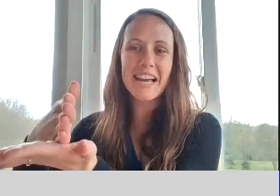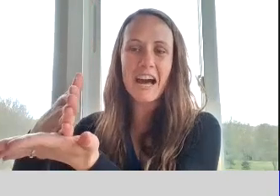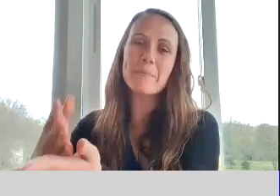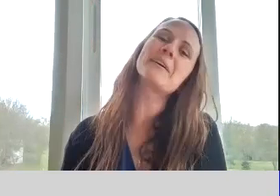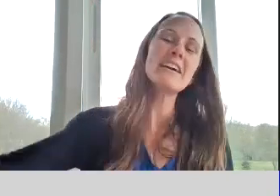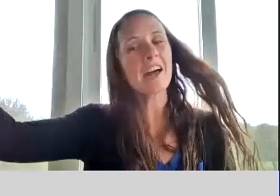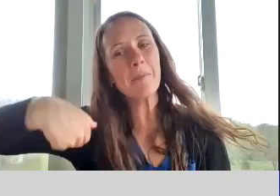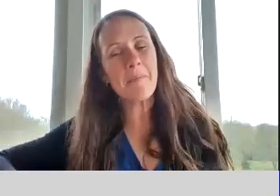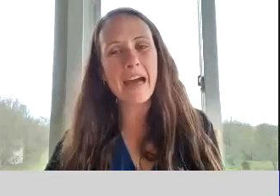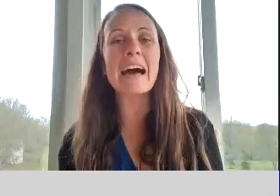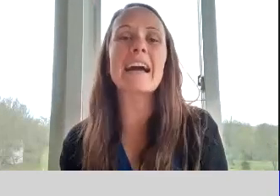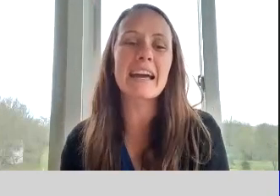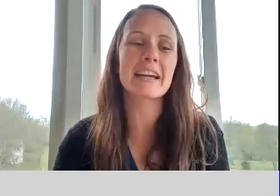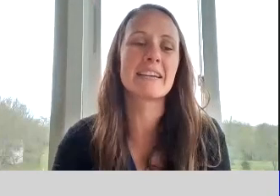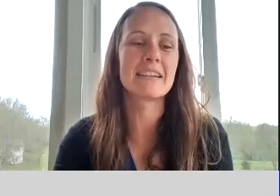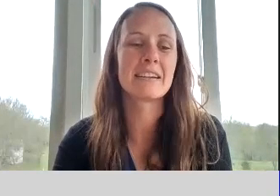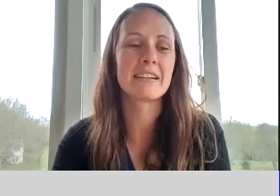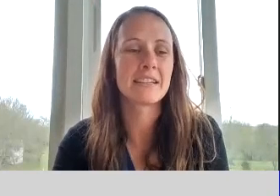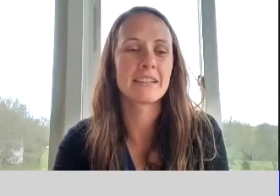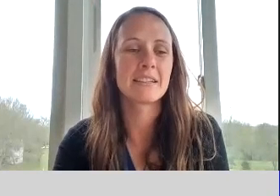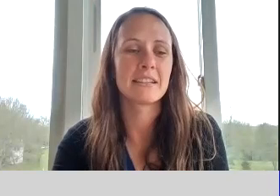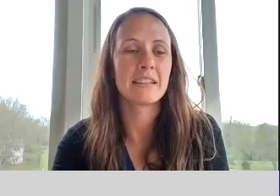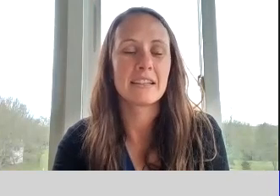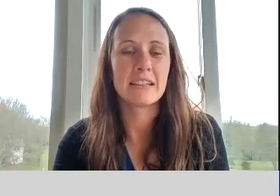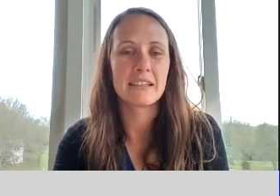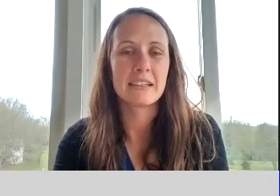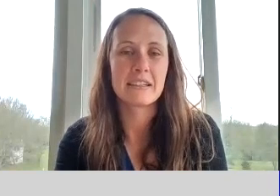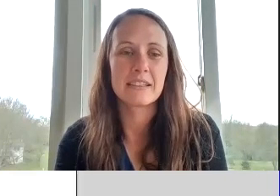And stop. Come on back.